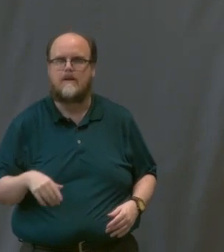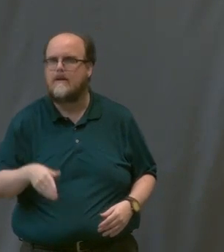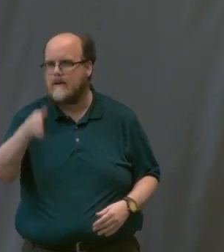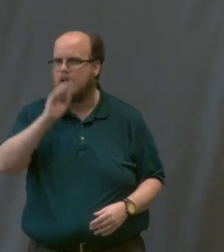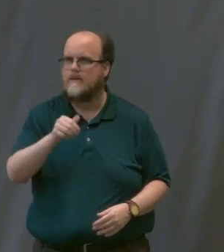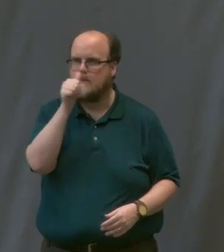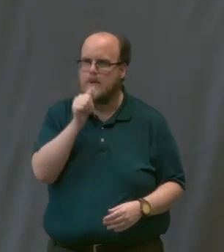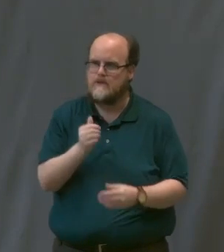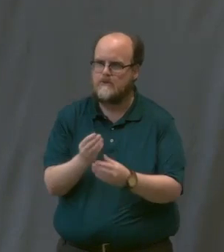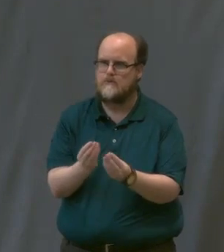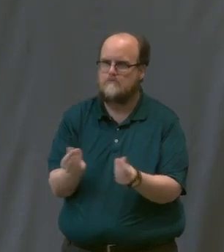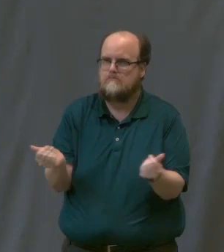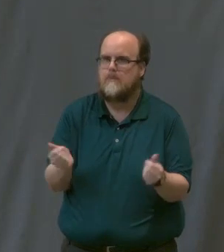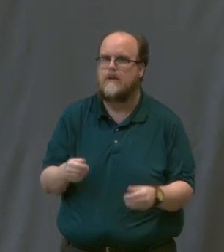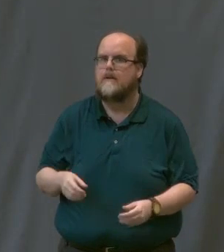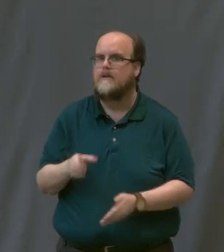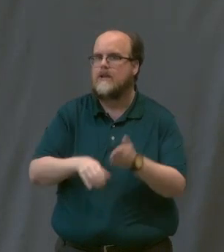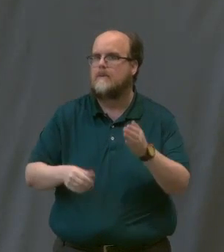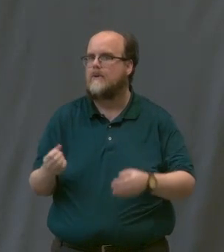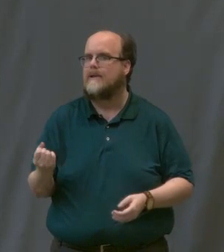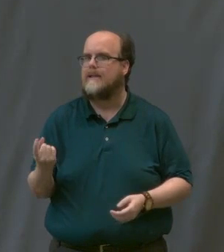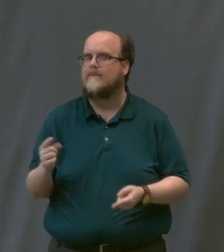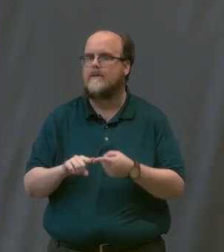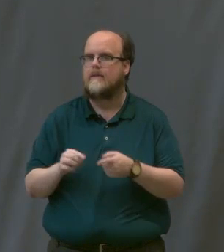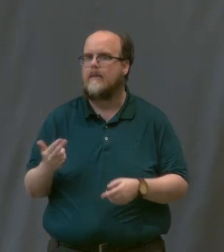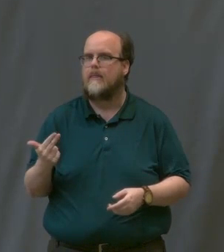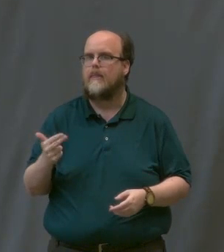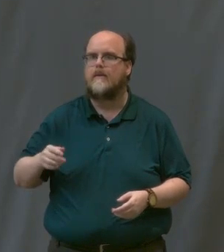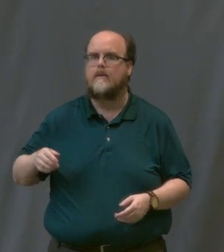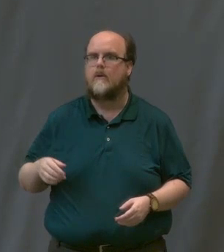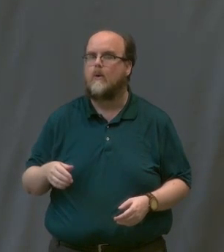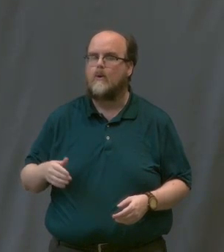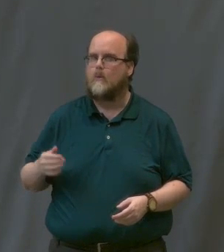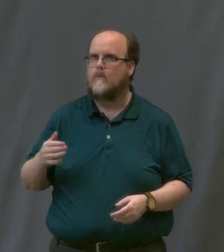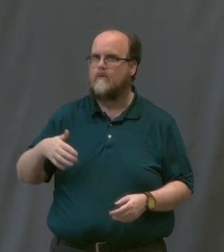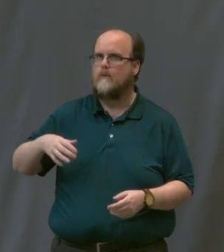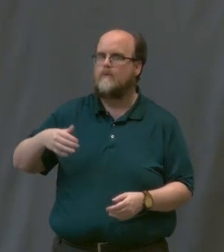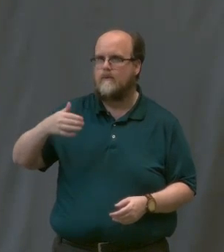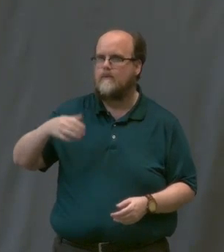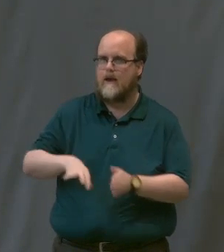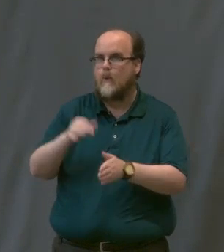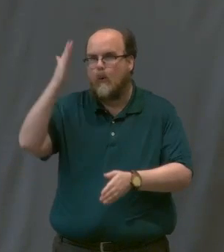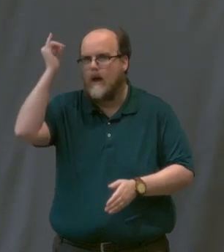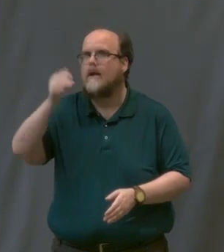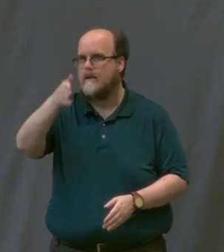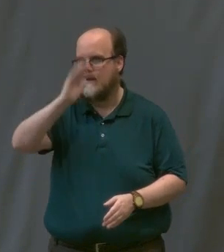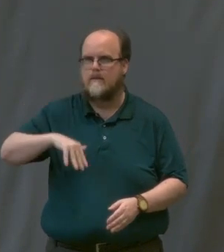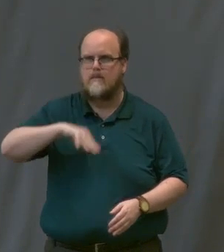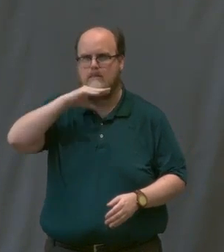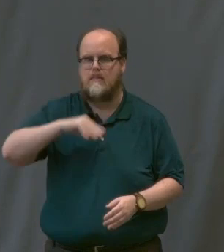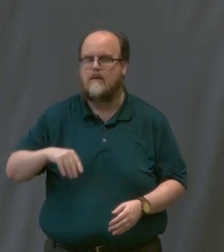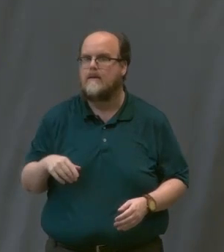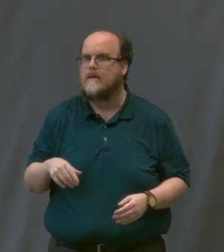chapters 11, 12, and 13, we're going to find out what God has had enough of. Chapter 11 is a history of God's